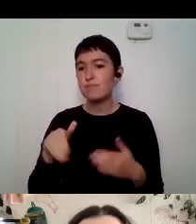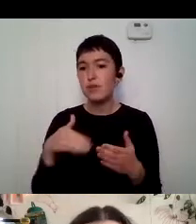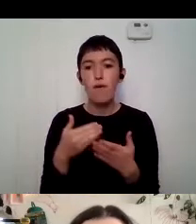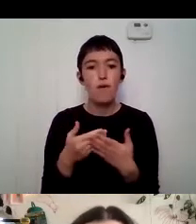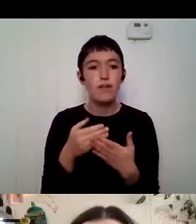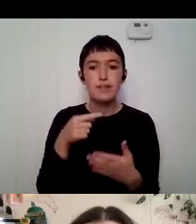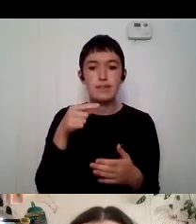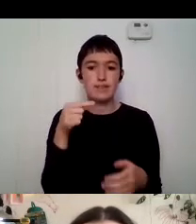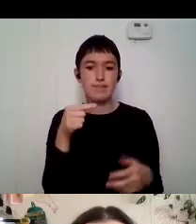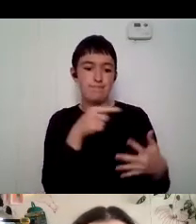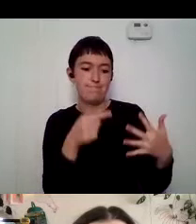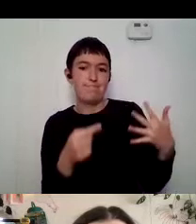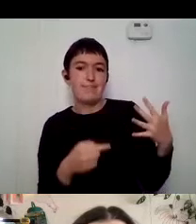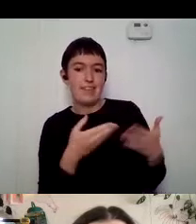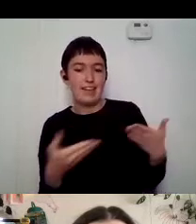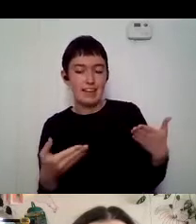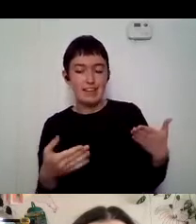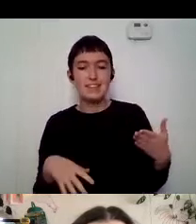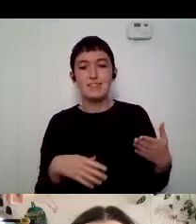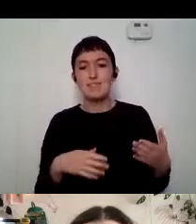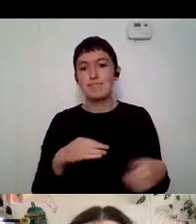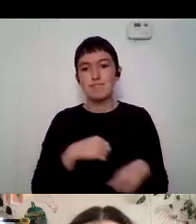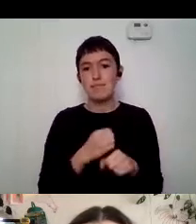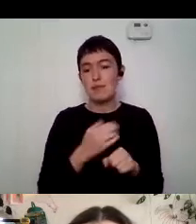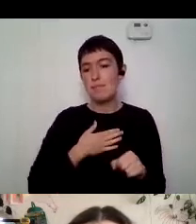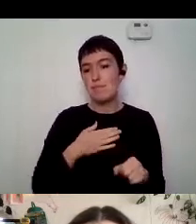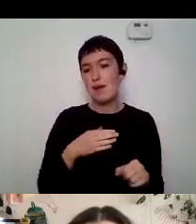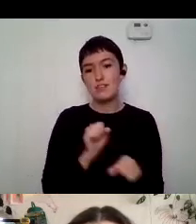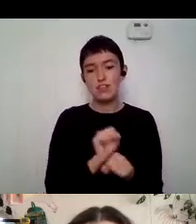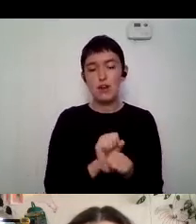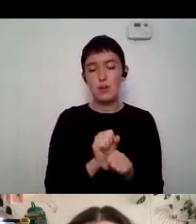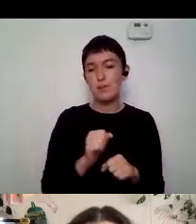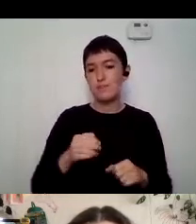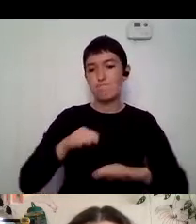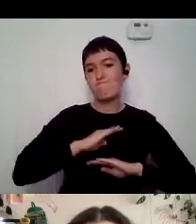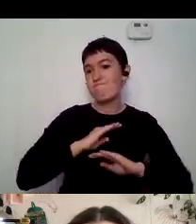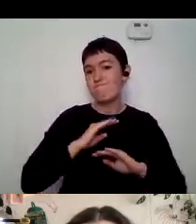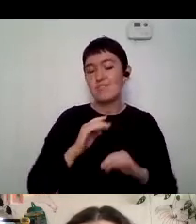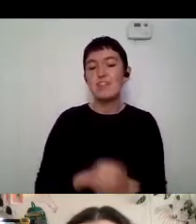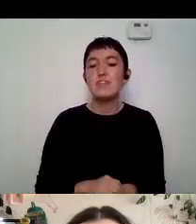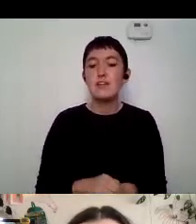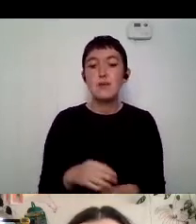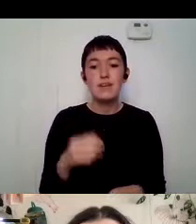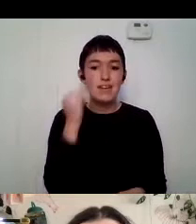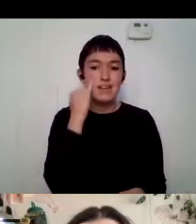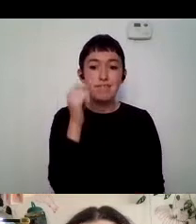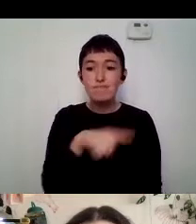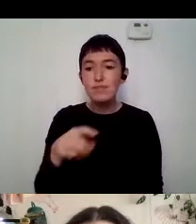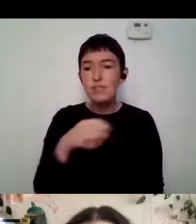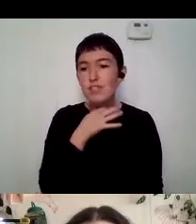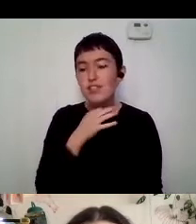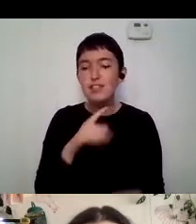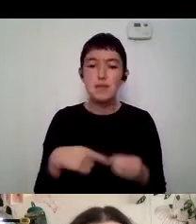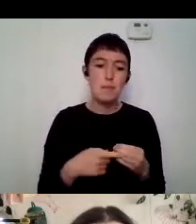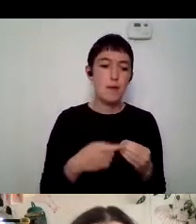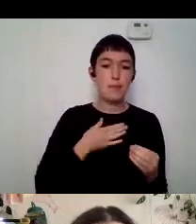job. And I'll be happy to answer any questions that the audience may have, whether it's related to my research